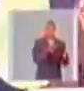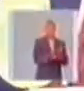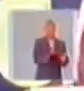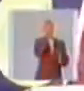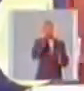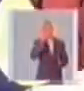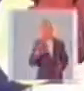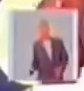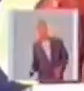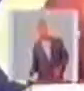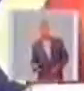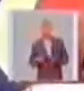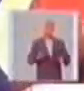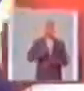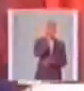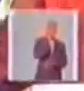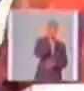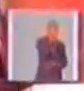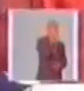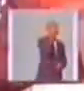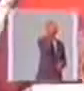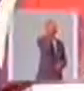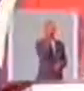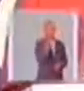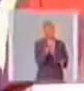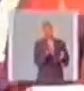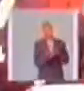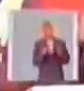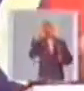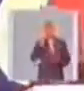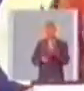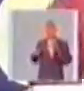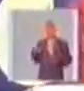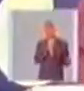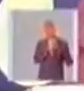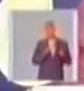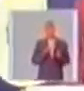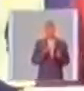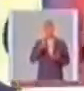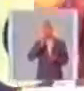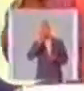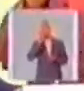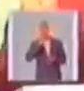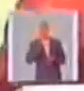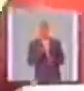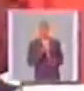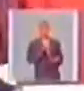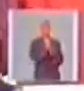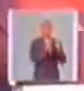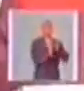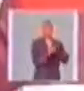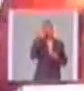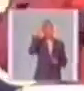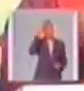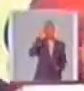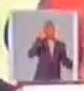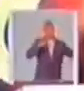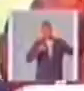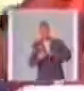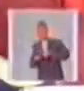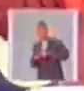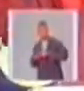saying, his wife, what she has said, I do almost no more again here. And the sentry just saw a sacra wagon, nor confide, nor the bar storehouse. Fatu